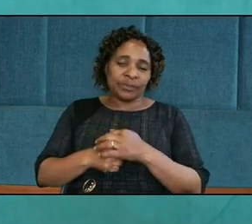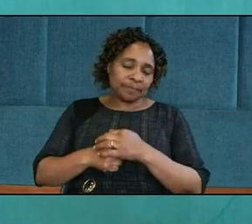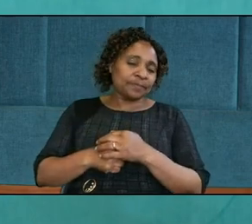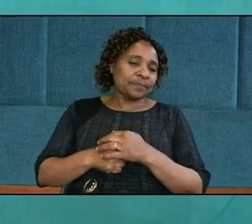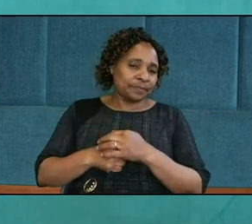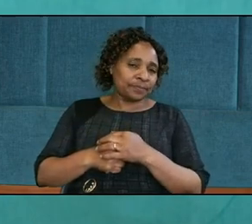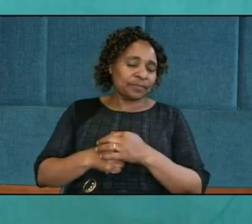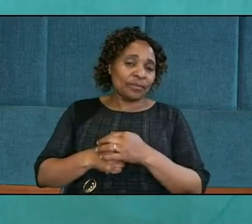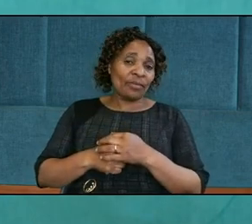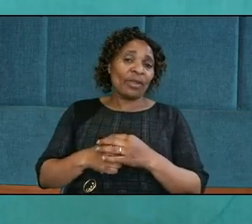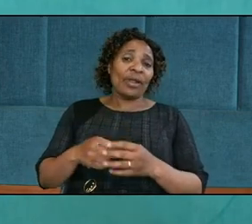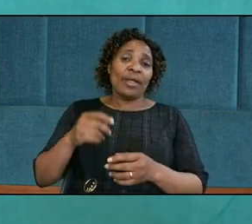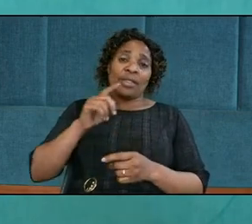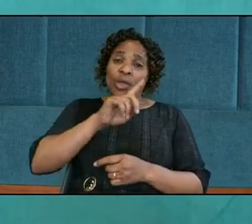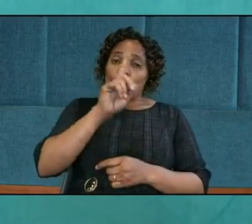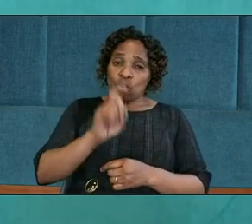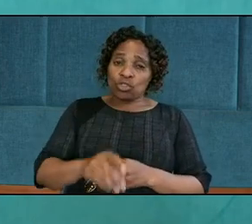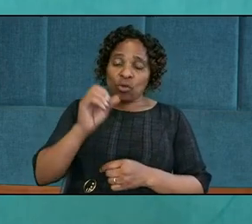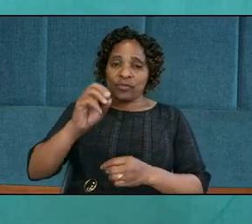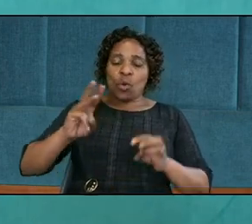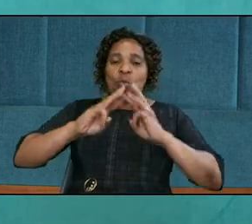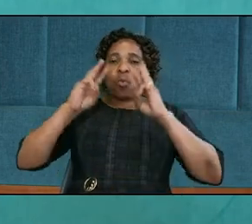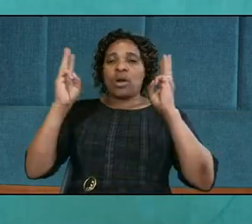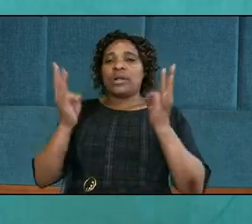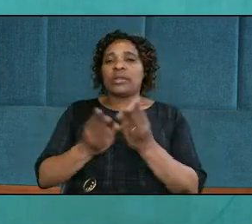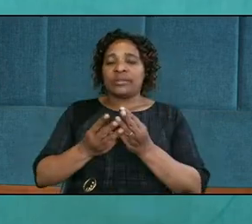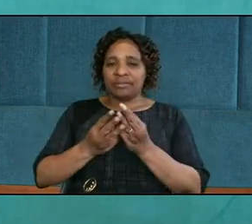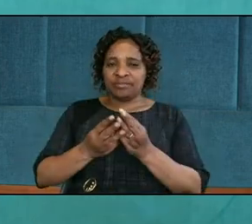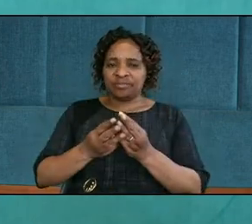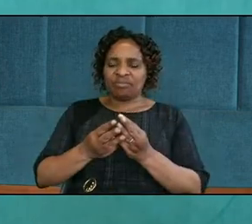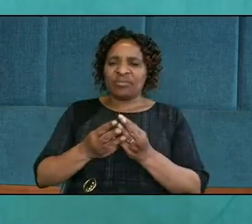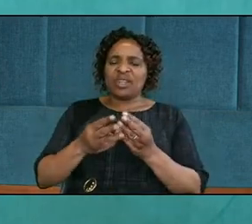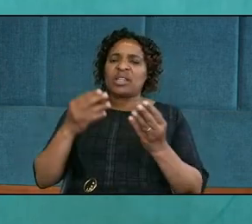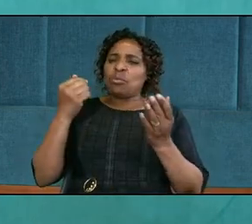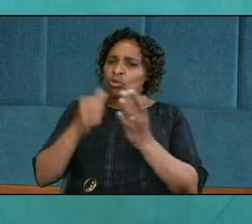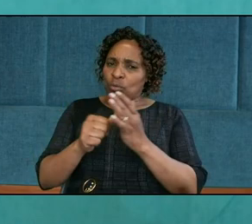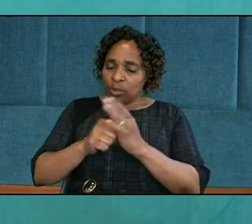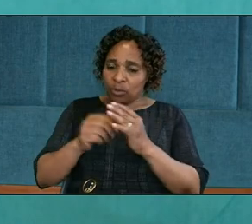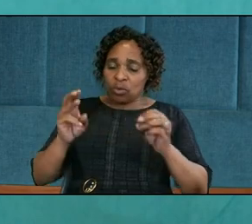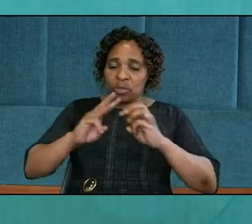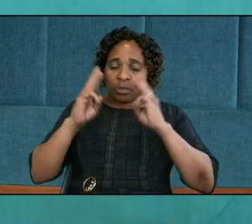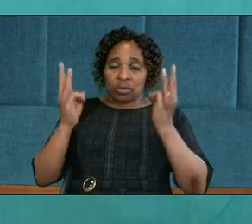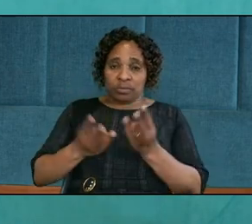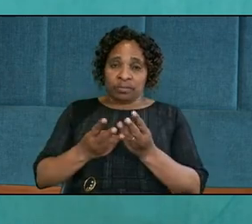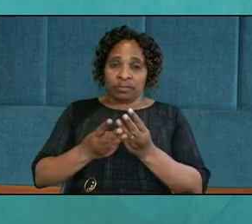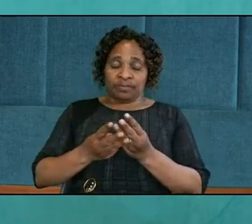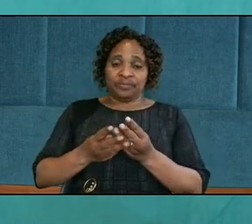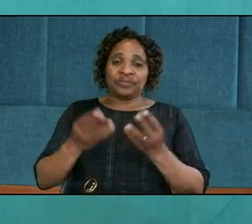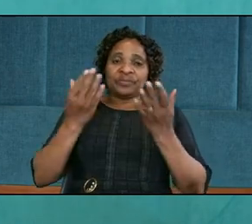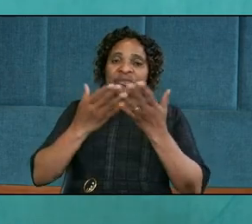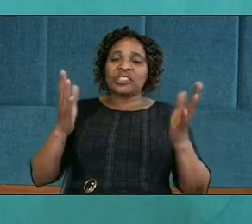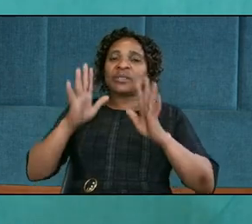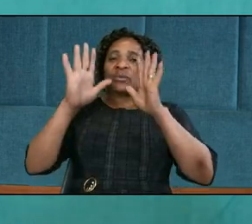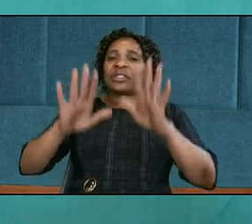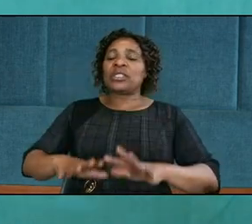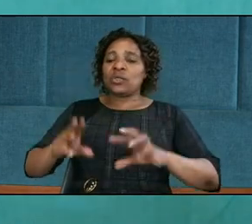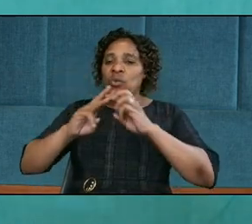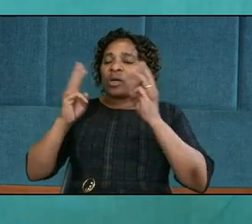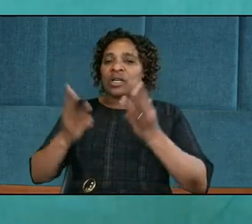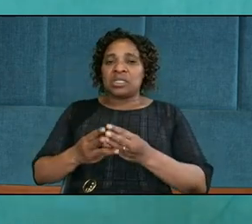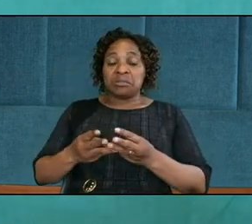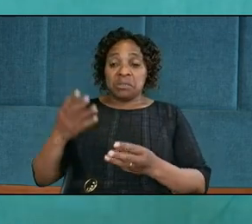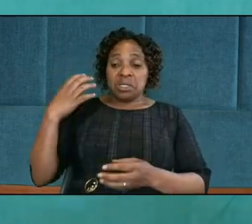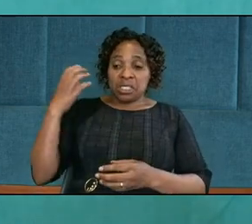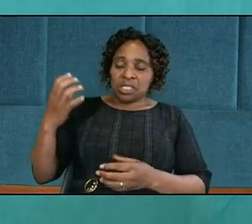gentlemen, the question of this world, the crux of this world, the things that are important in this world are not whether we are